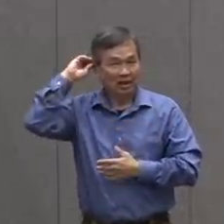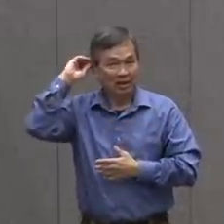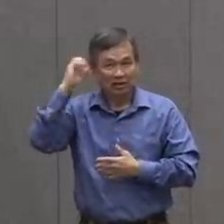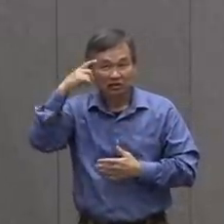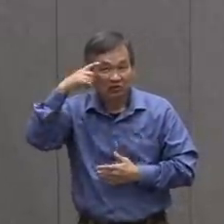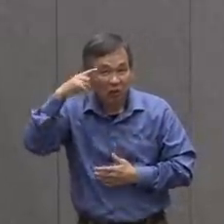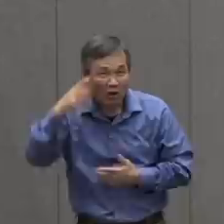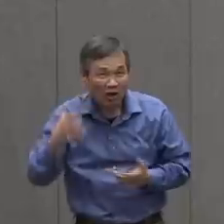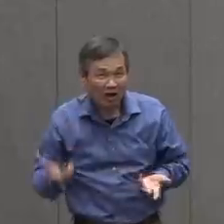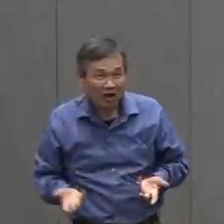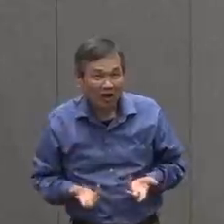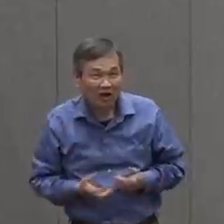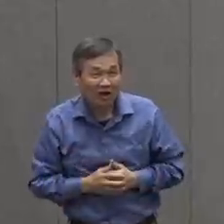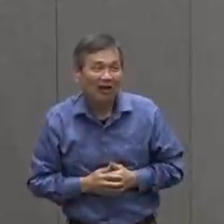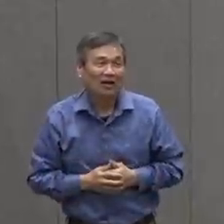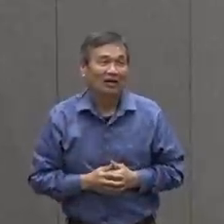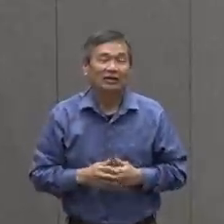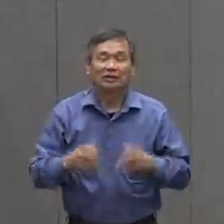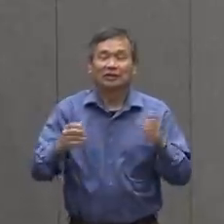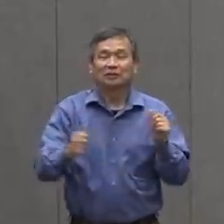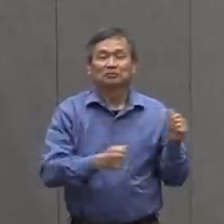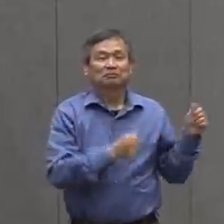these ears?